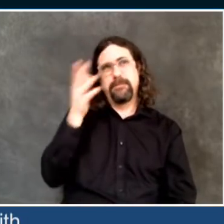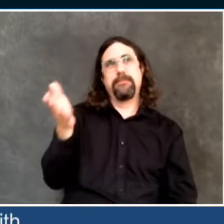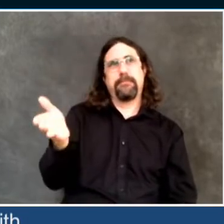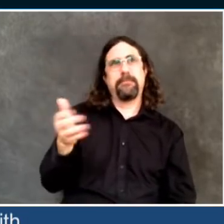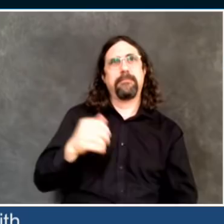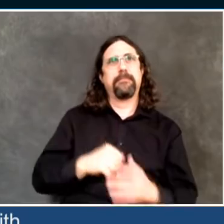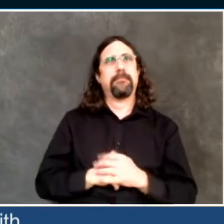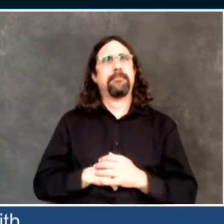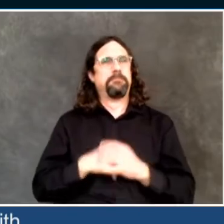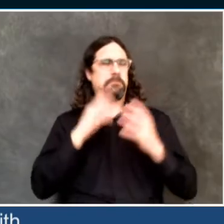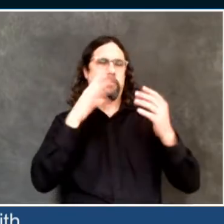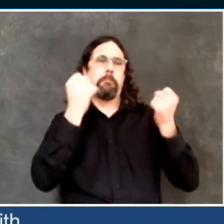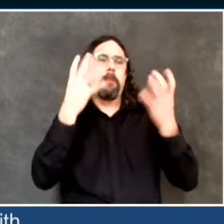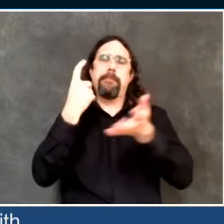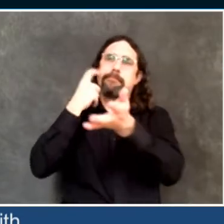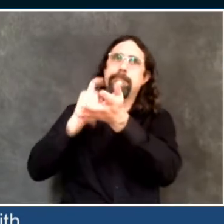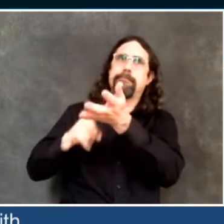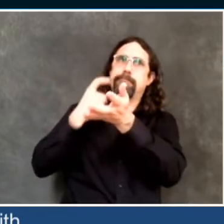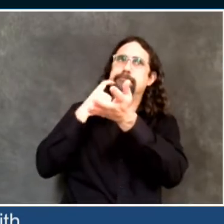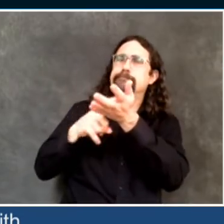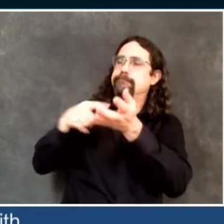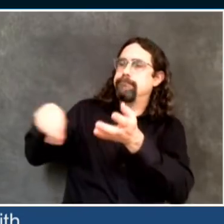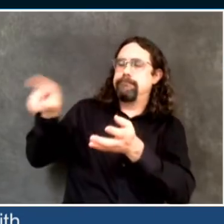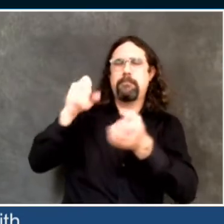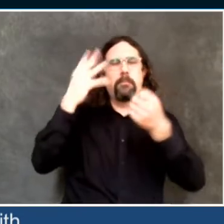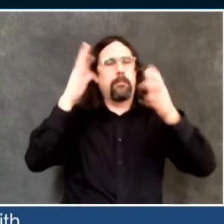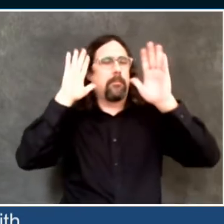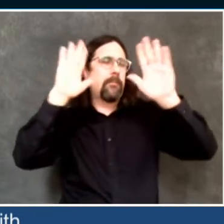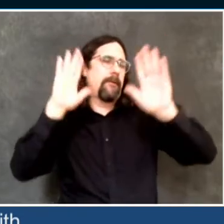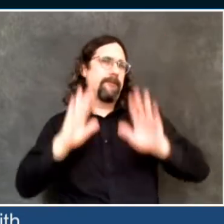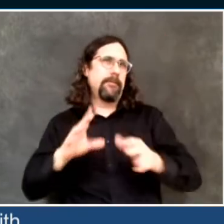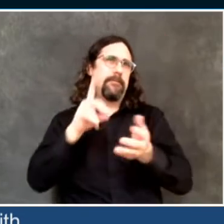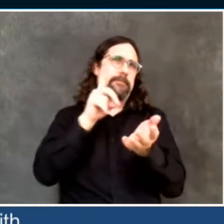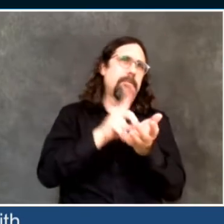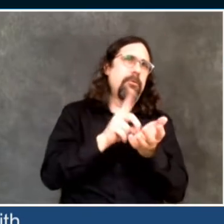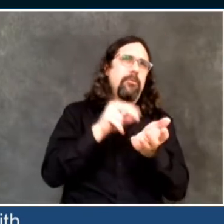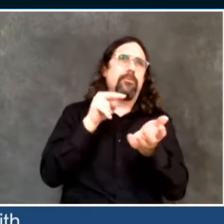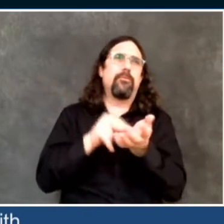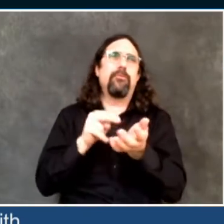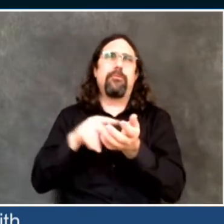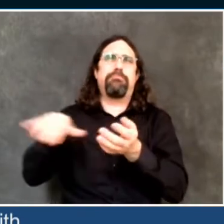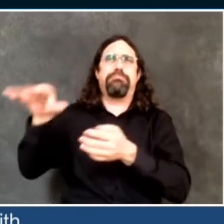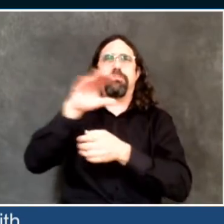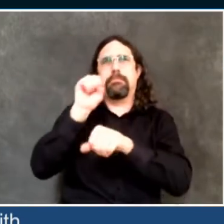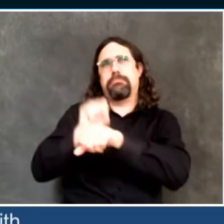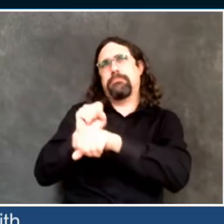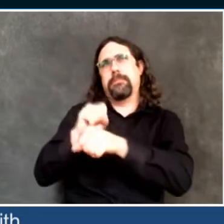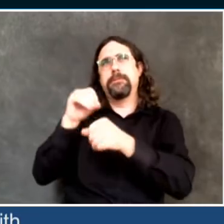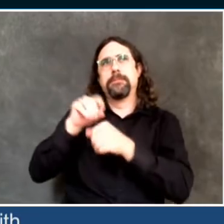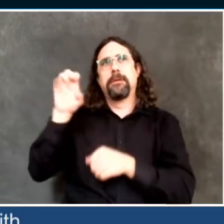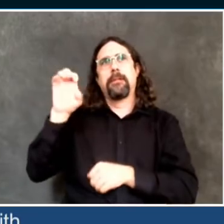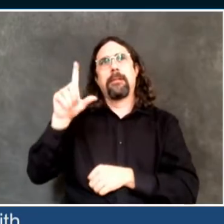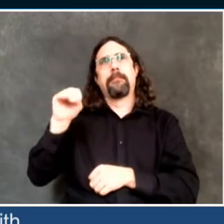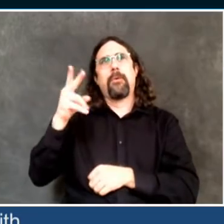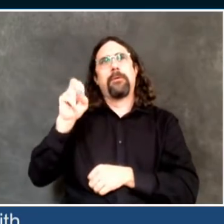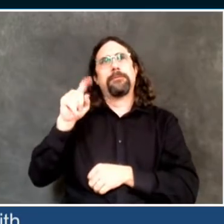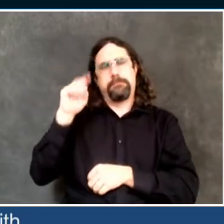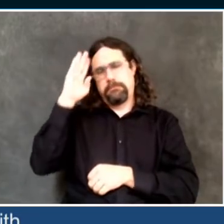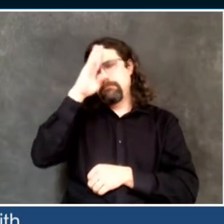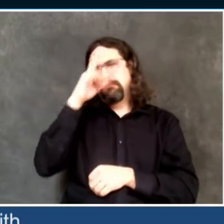because whatever was thrown at them at Elmhurst, they held. They kept that hospital going. They handled an extraordinary number of